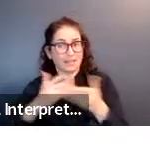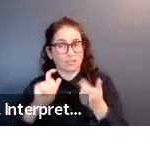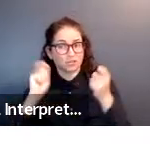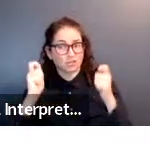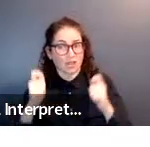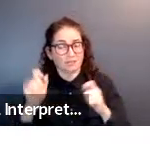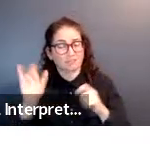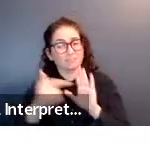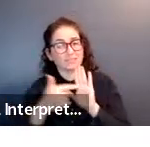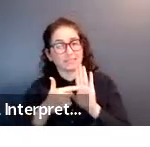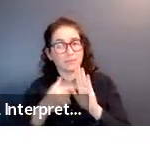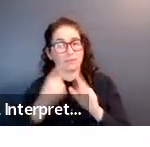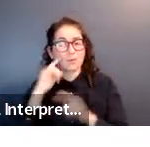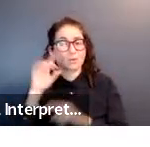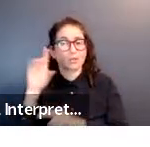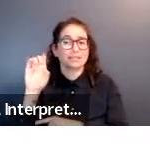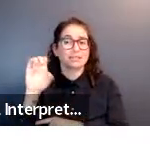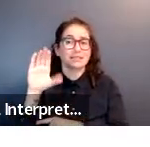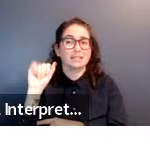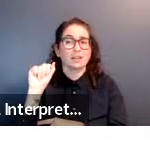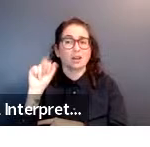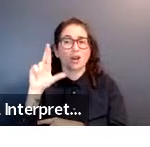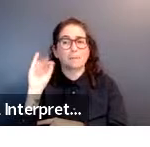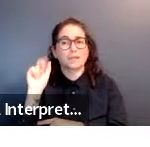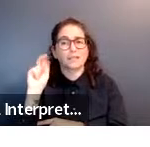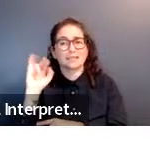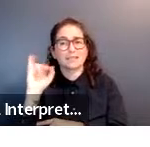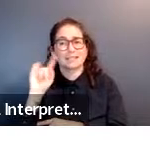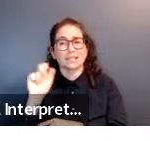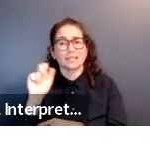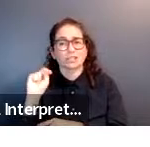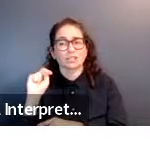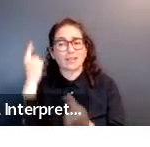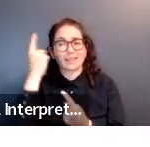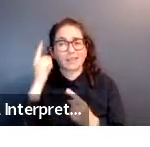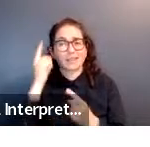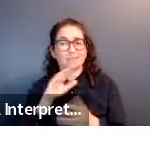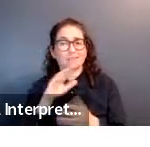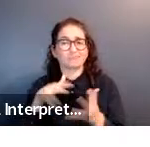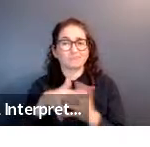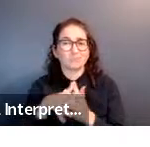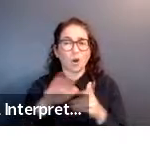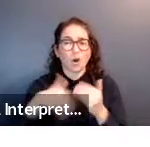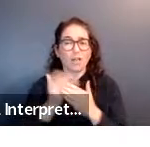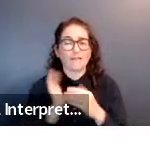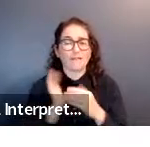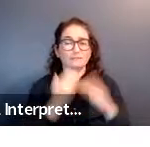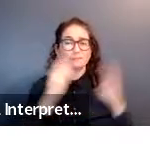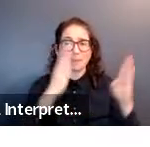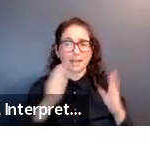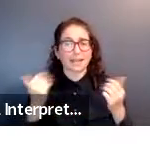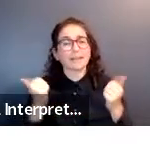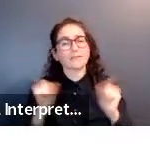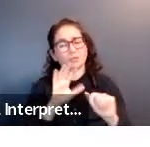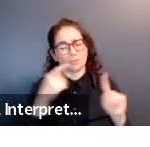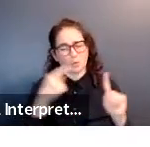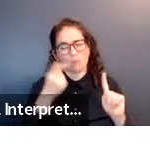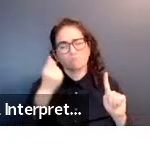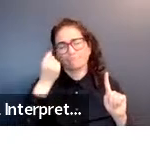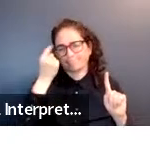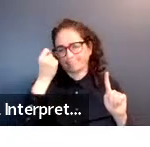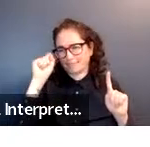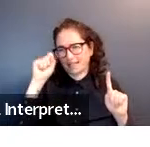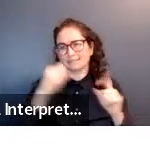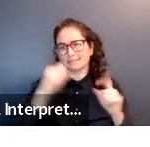an example of this sort of decarbonization thinking embedded in all of our planning efforts. So your point is well taken,